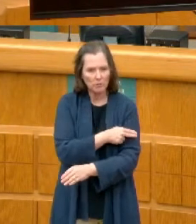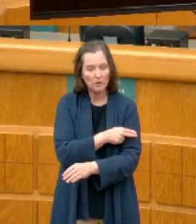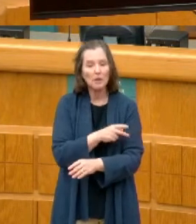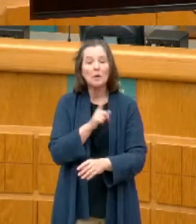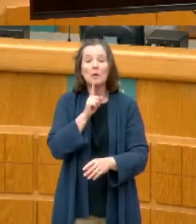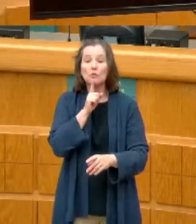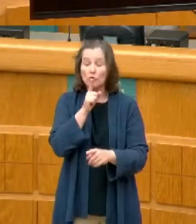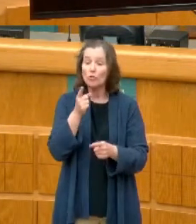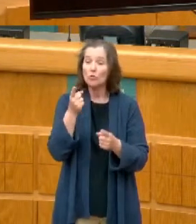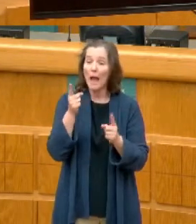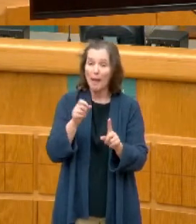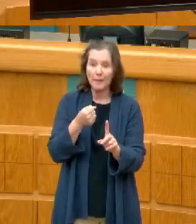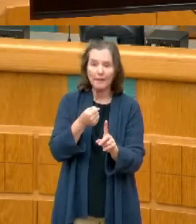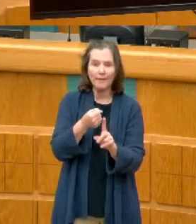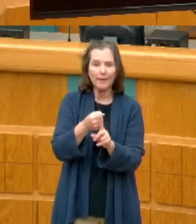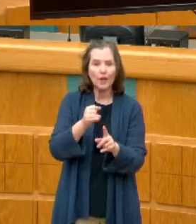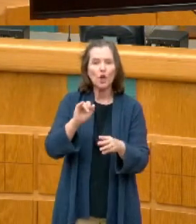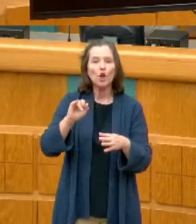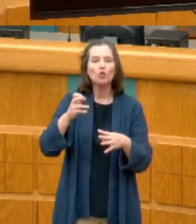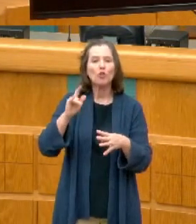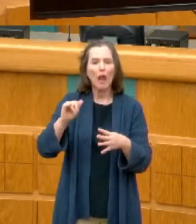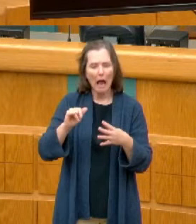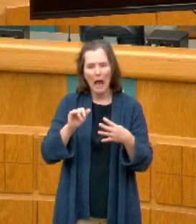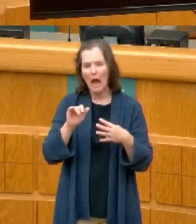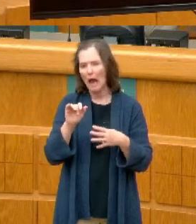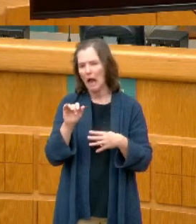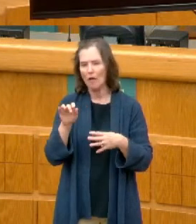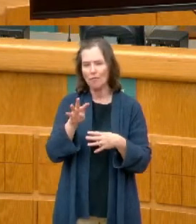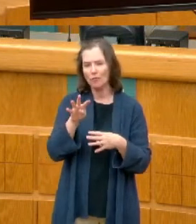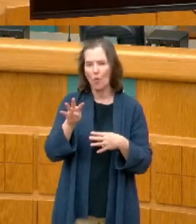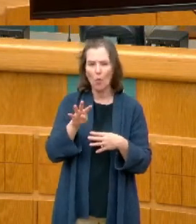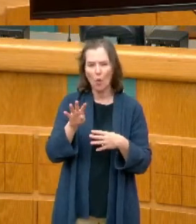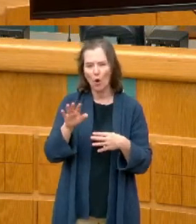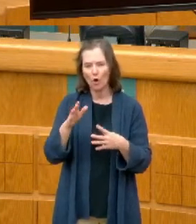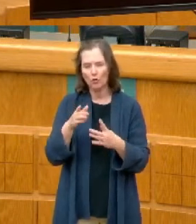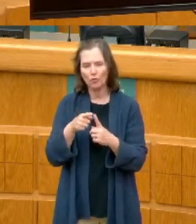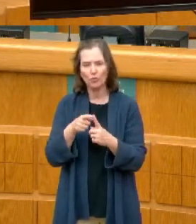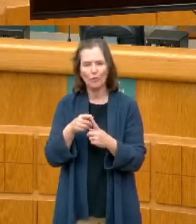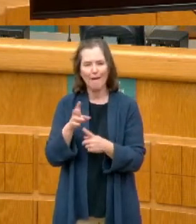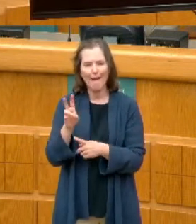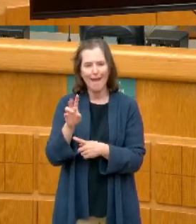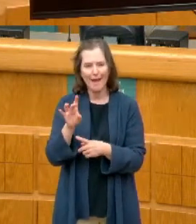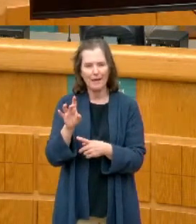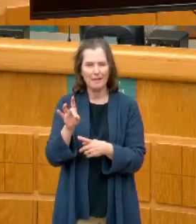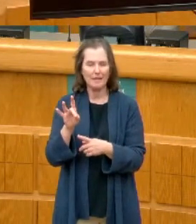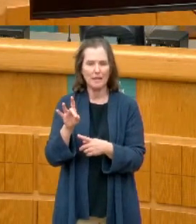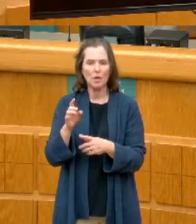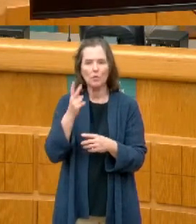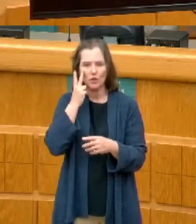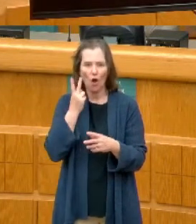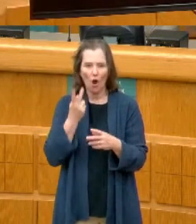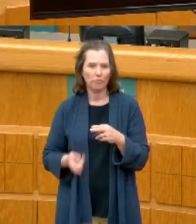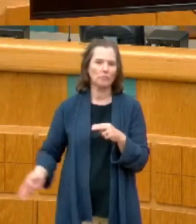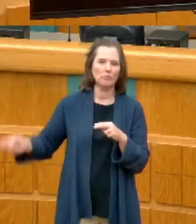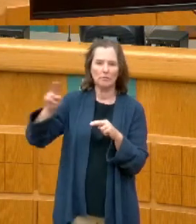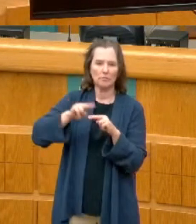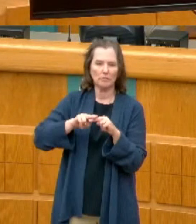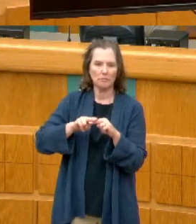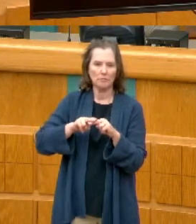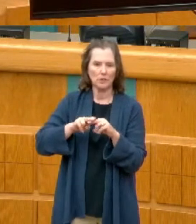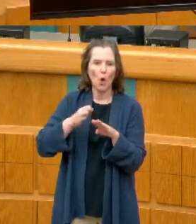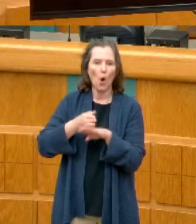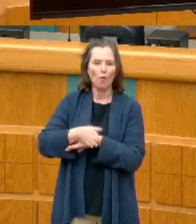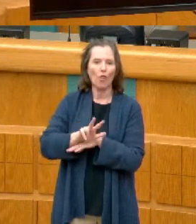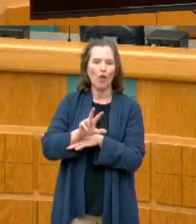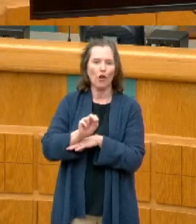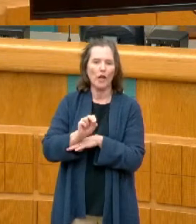middle of July or the beginning of July, around July 8th, we saw a jump over 30. So 30 hospitalizations, so we're like, okay, what's